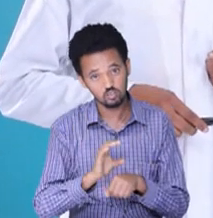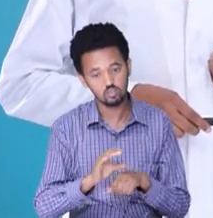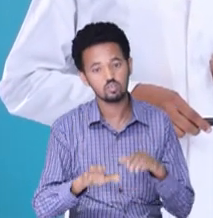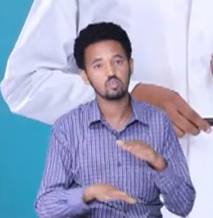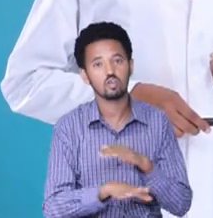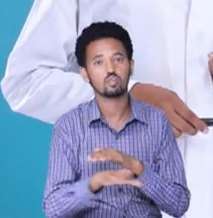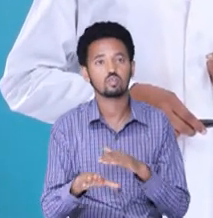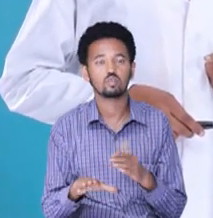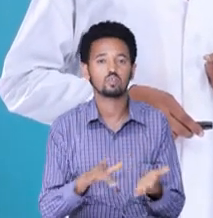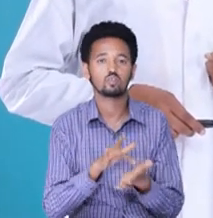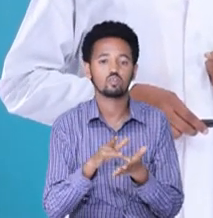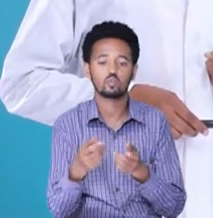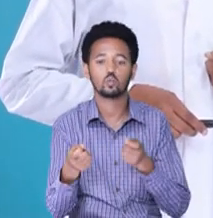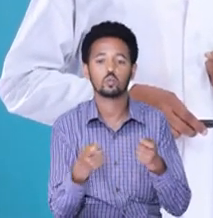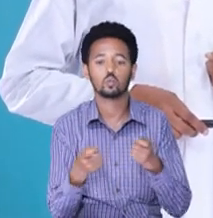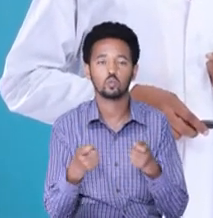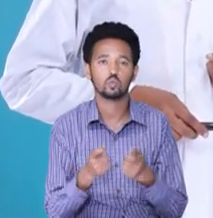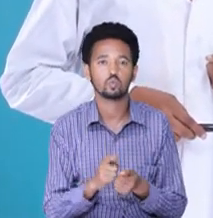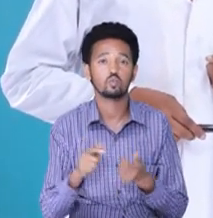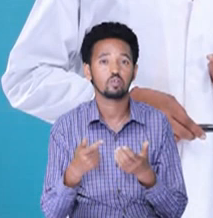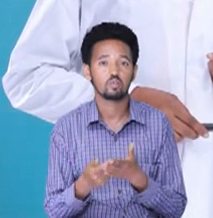under the state control since